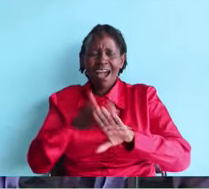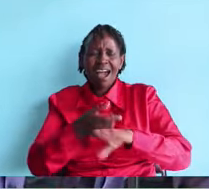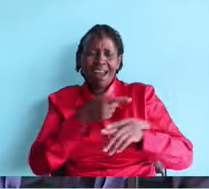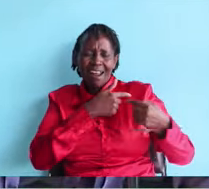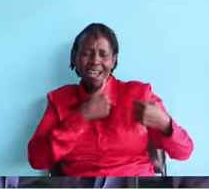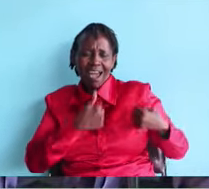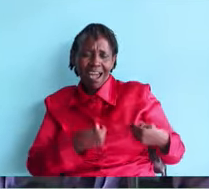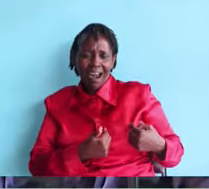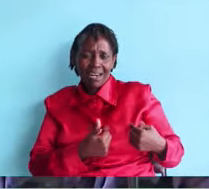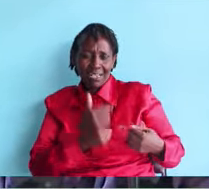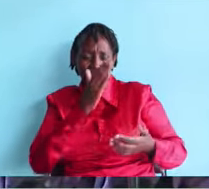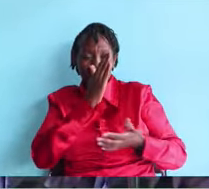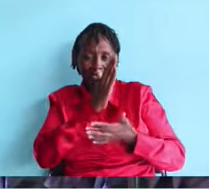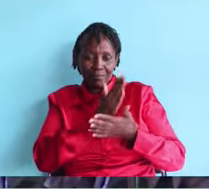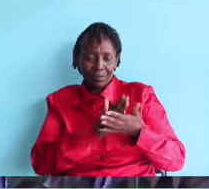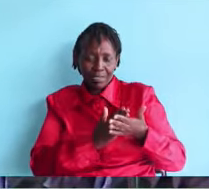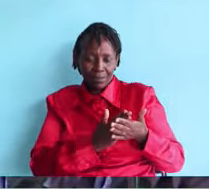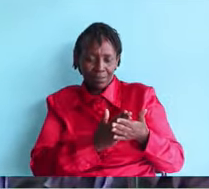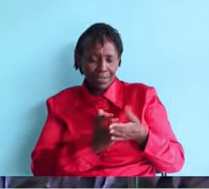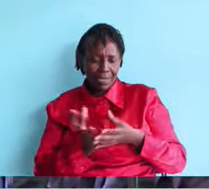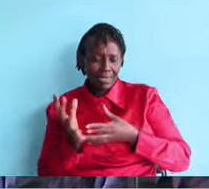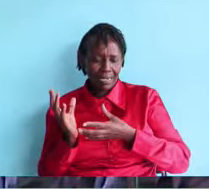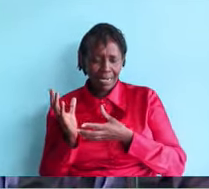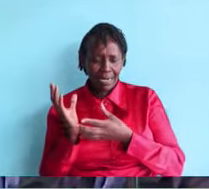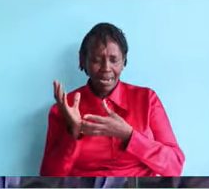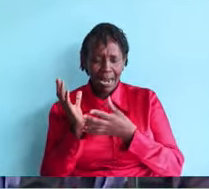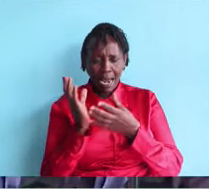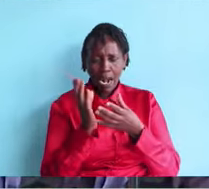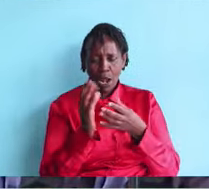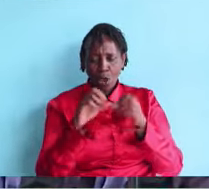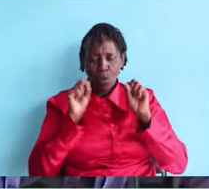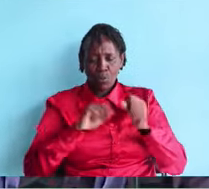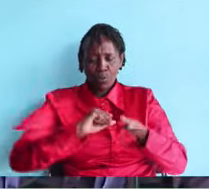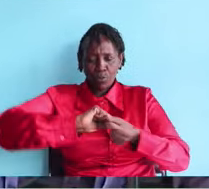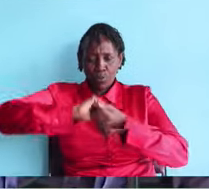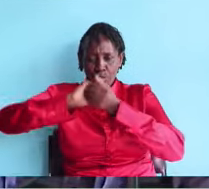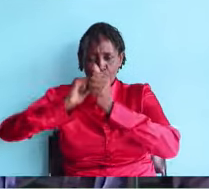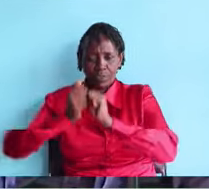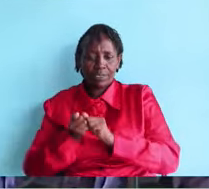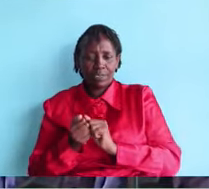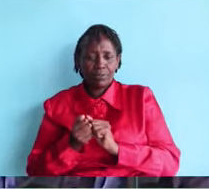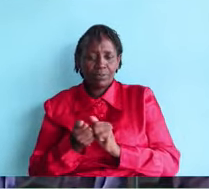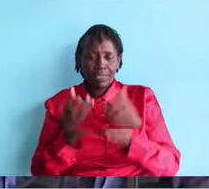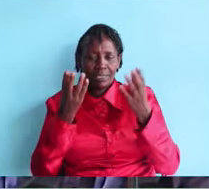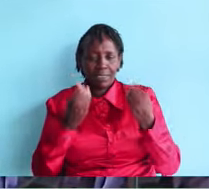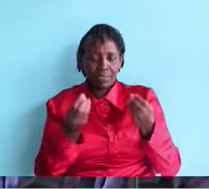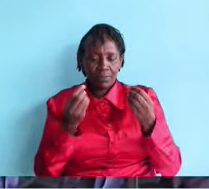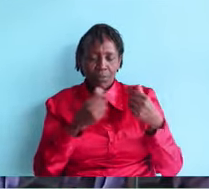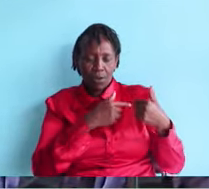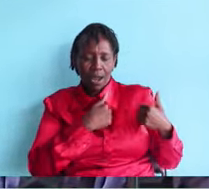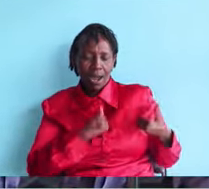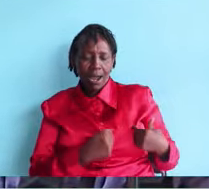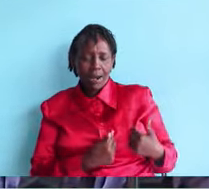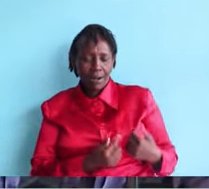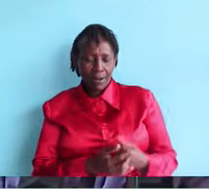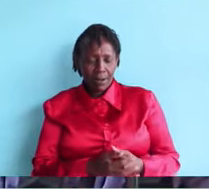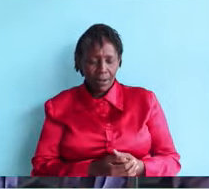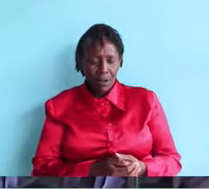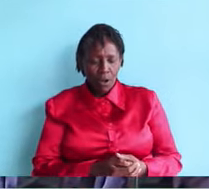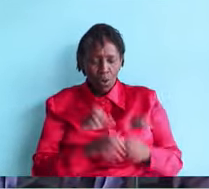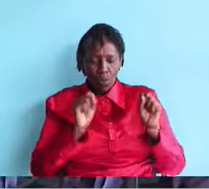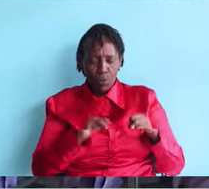that sometimes we carry will be broken and exchanged with these hearts of flesh that are willing to invite others into our spaces, that we can